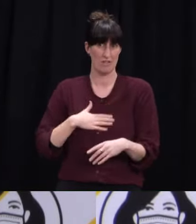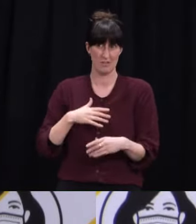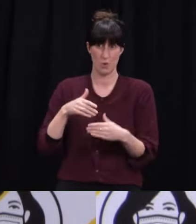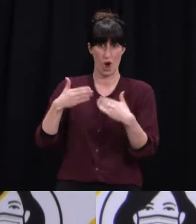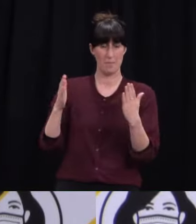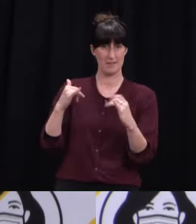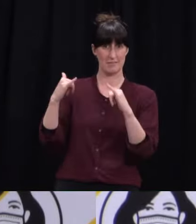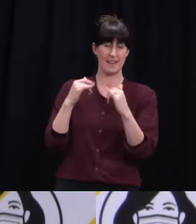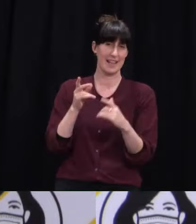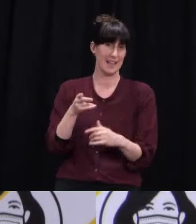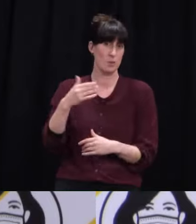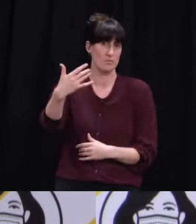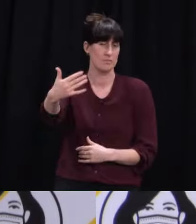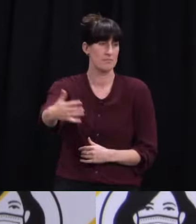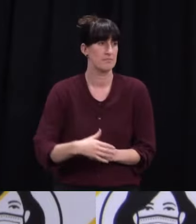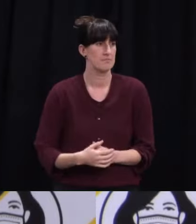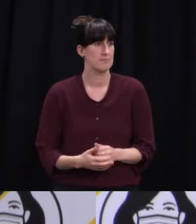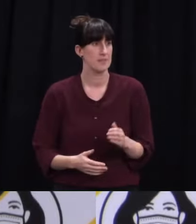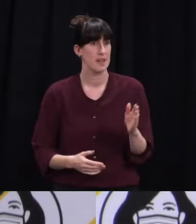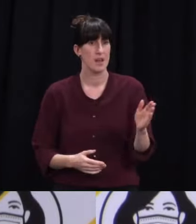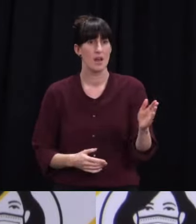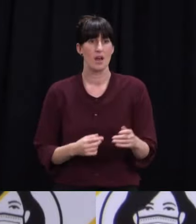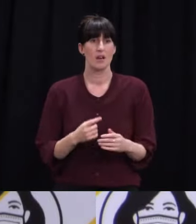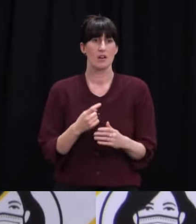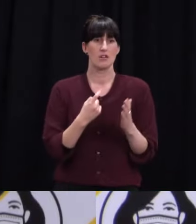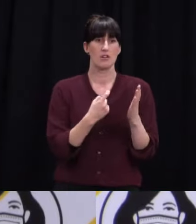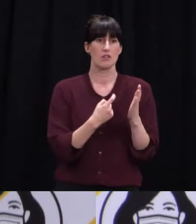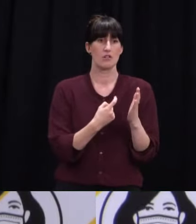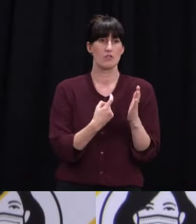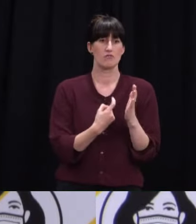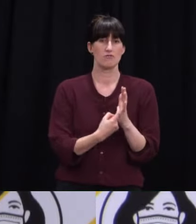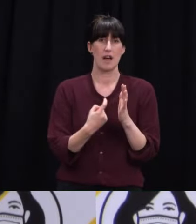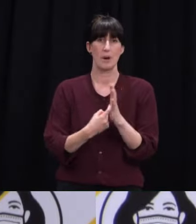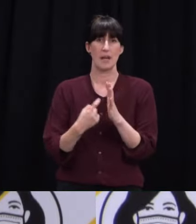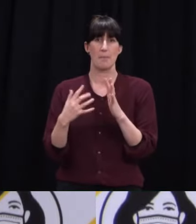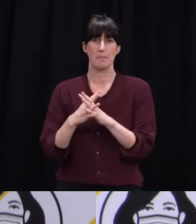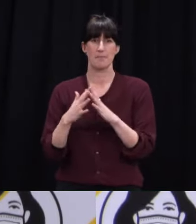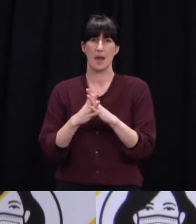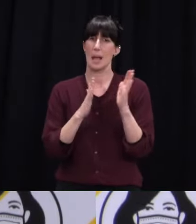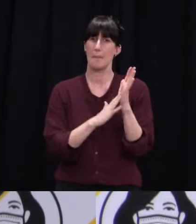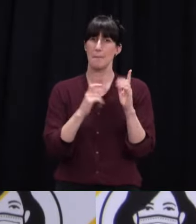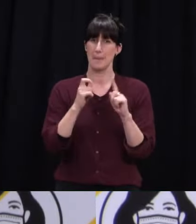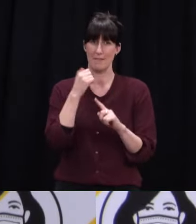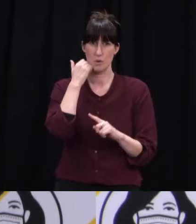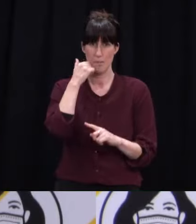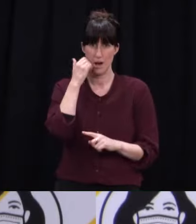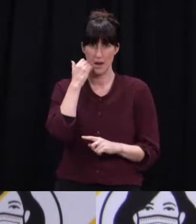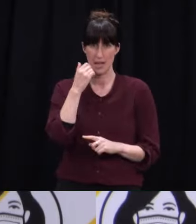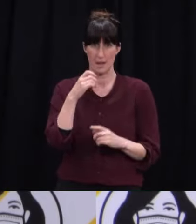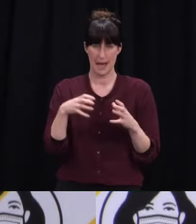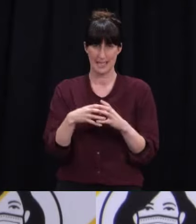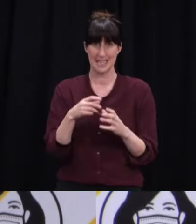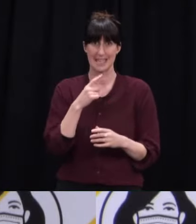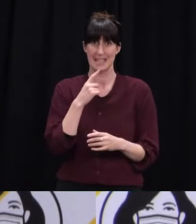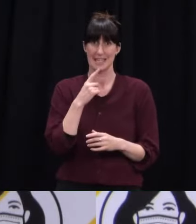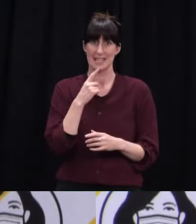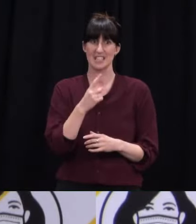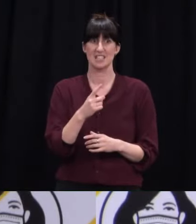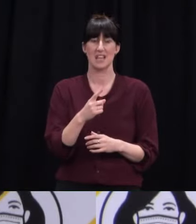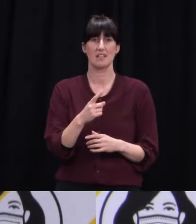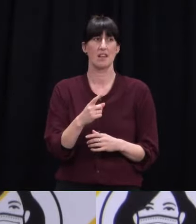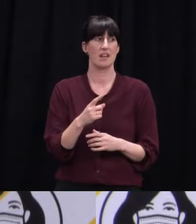been fishy, but he also says he could be potentially flouting COVID lockdown rules, but he highlights that a lot of Māori people who live rurally